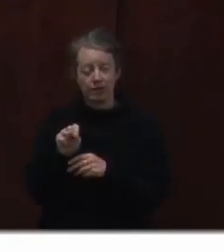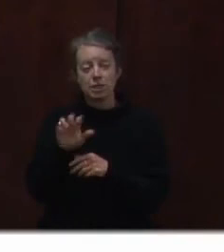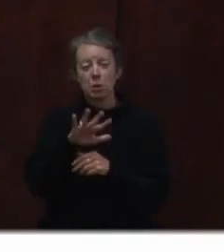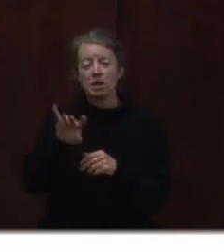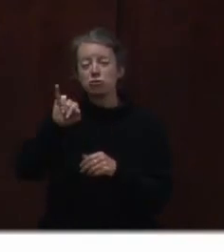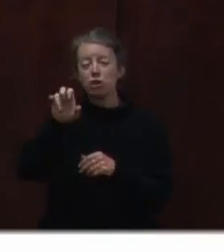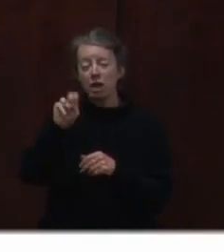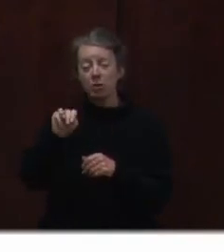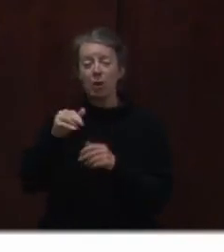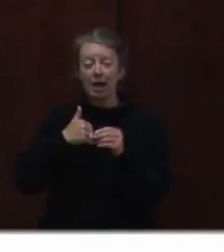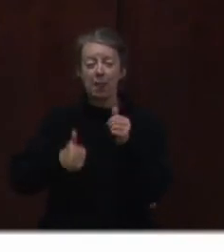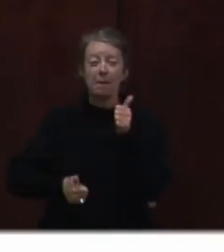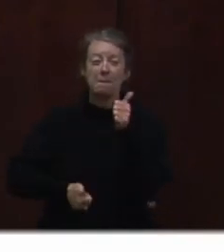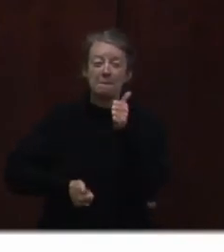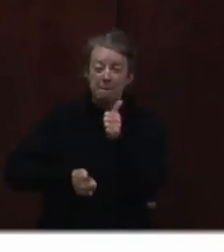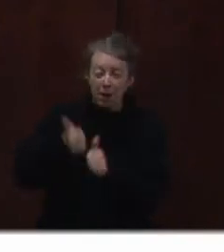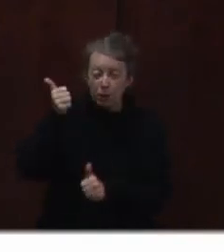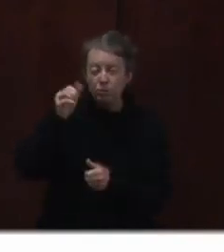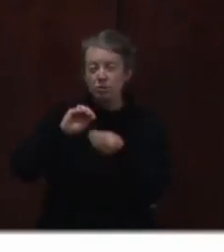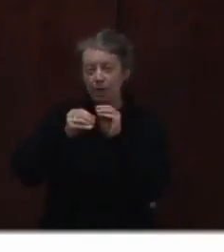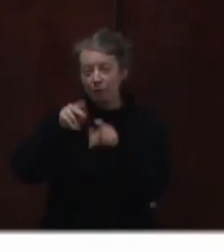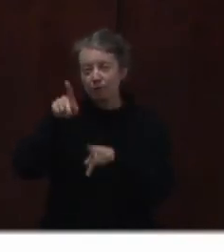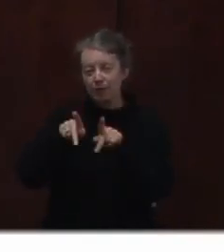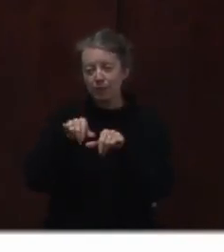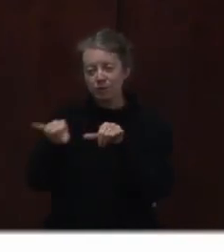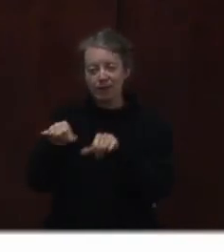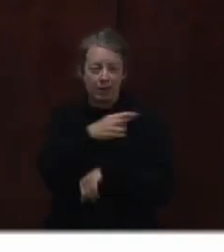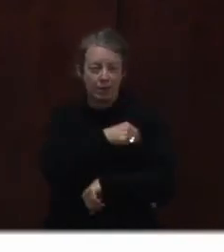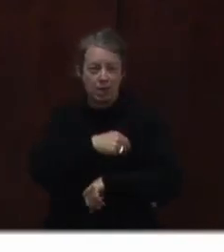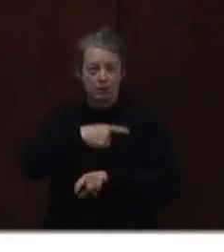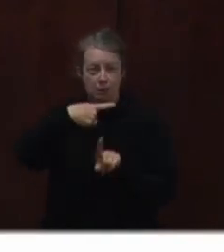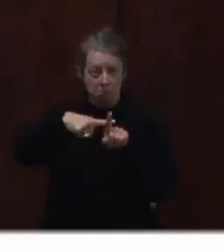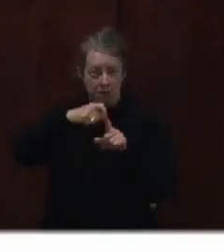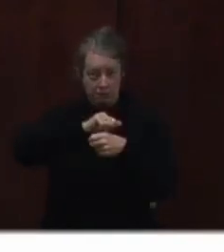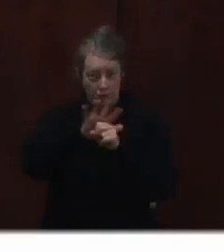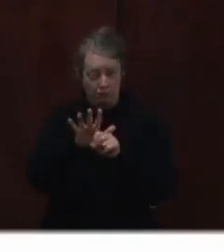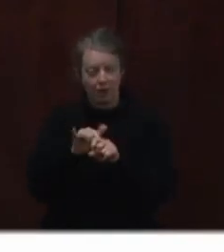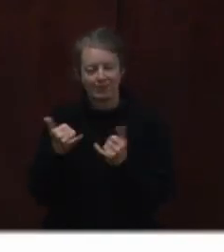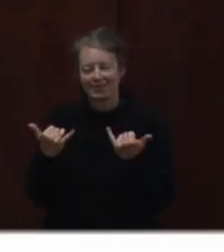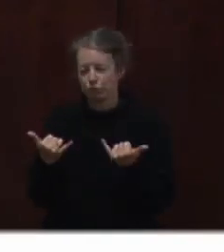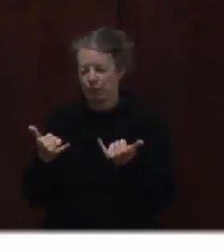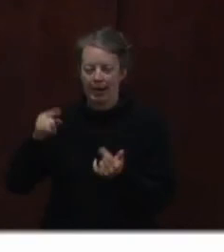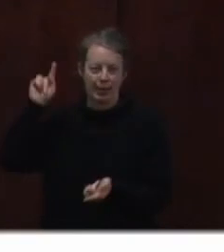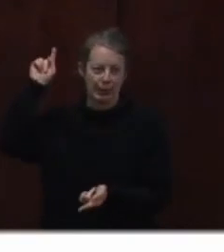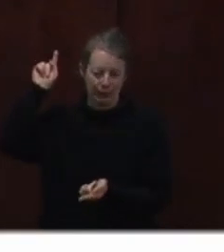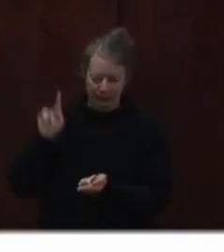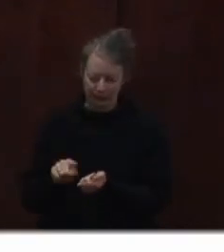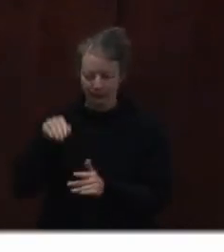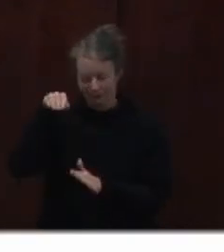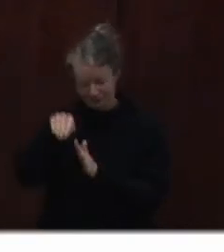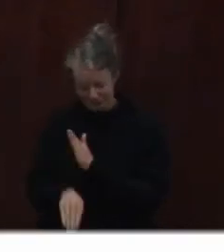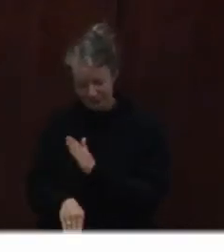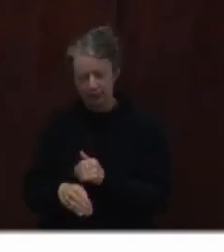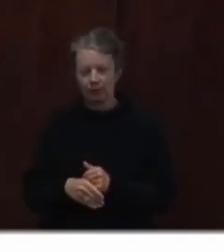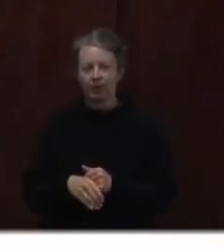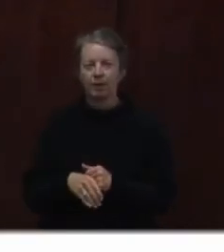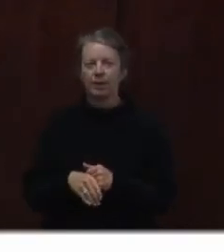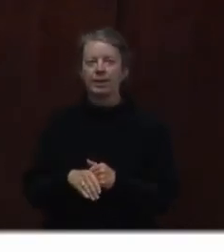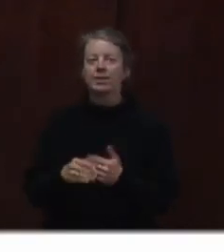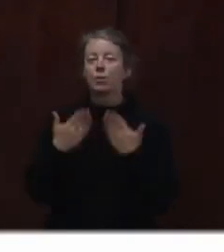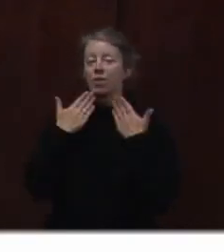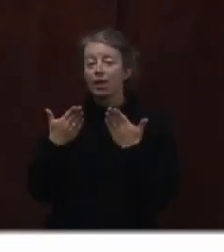down to 30 today. So dramatic drop. We're very grateful for that. But at the same time, we've seen 299 deaths.